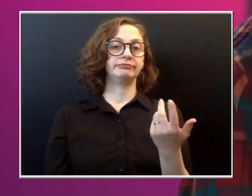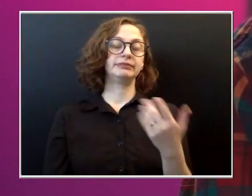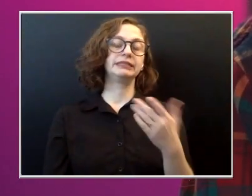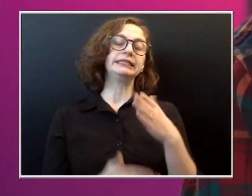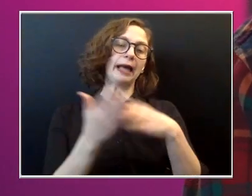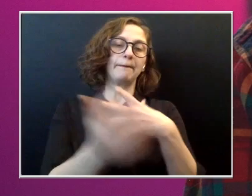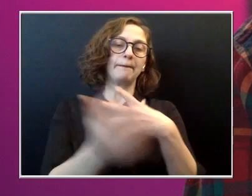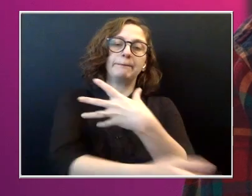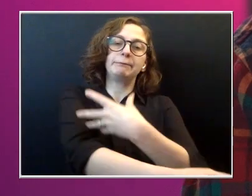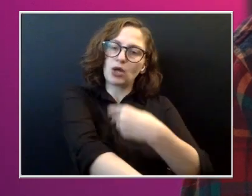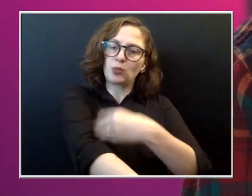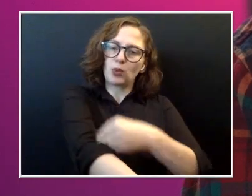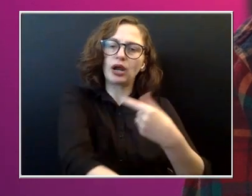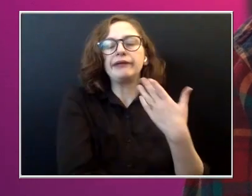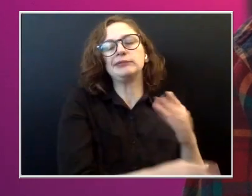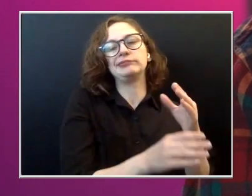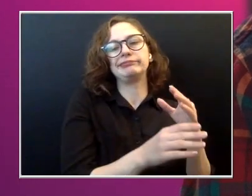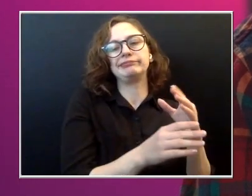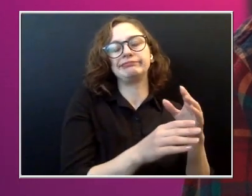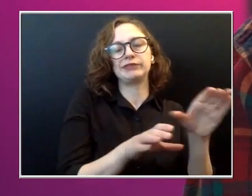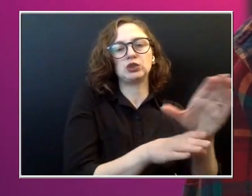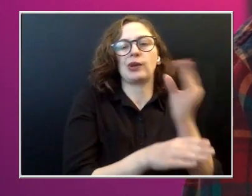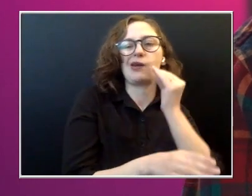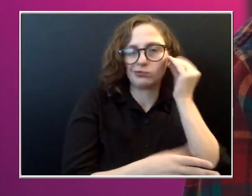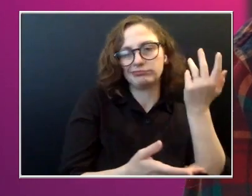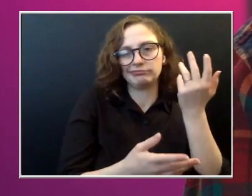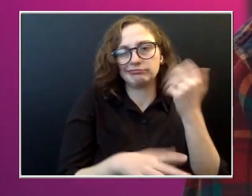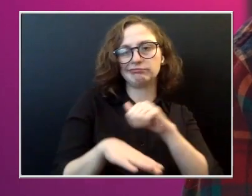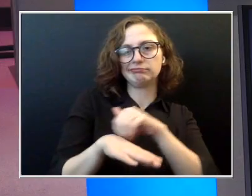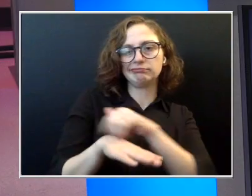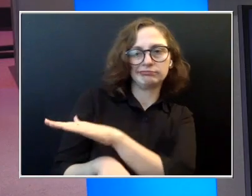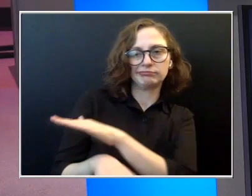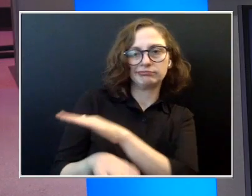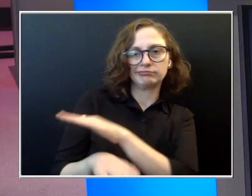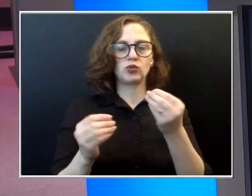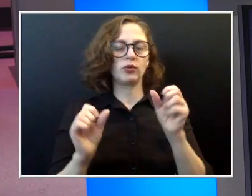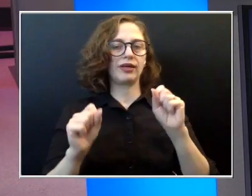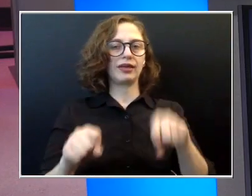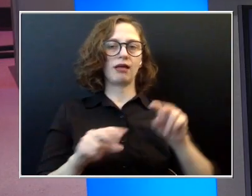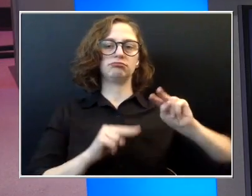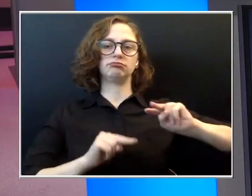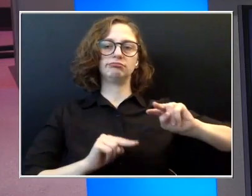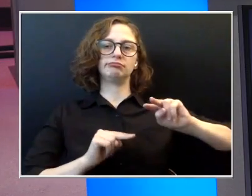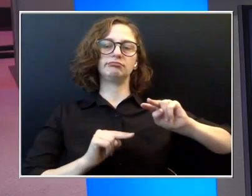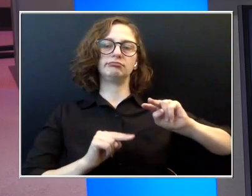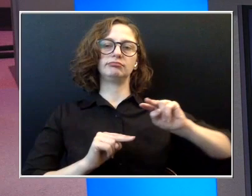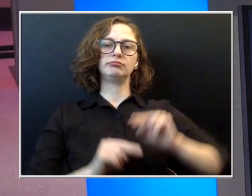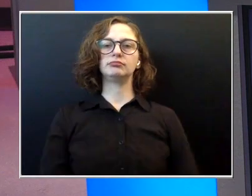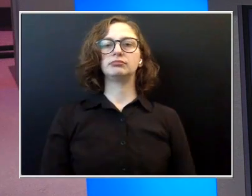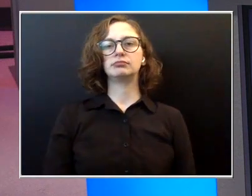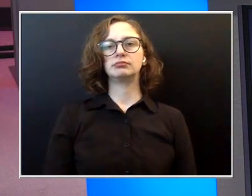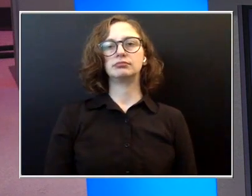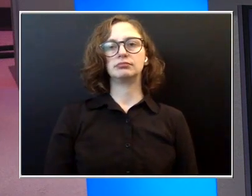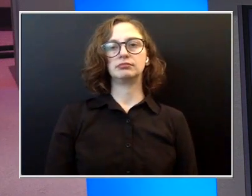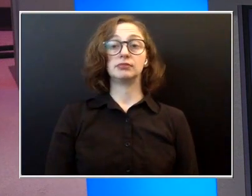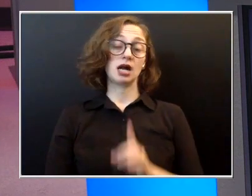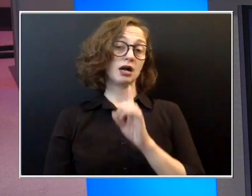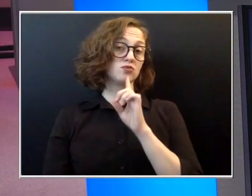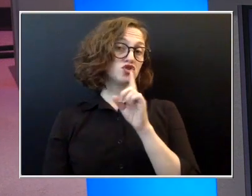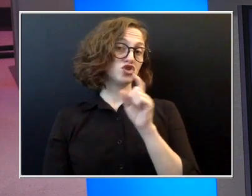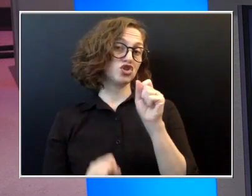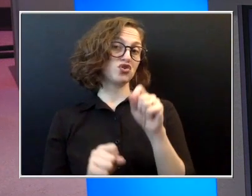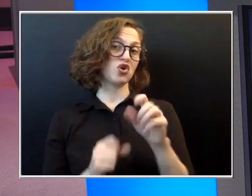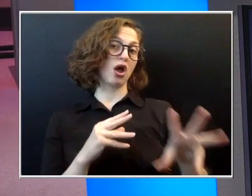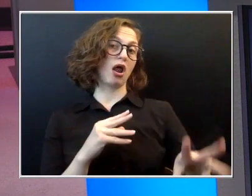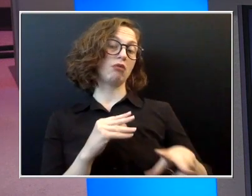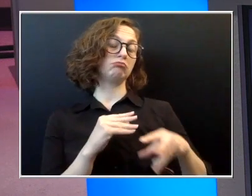the hospital, just so they can keep me monitored. You know, you could probably weave in a visit with whenever the Chiefs are playing.